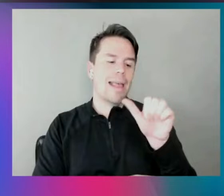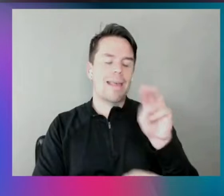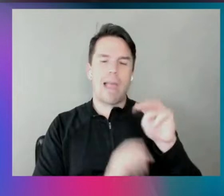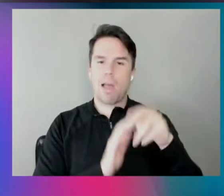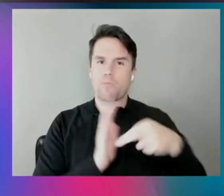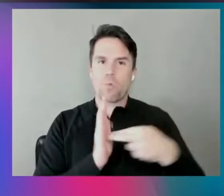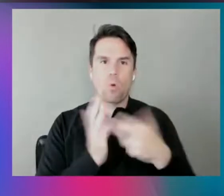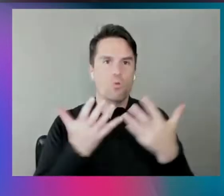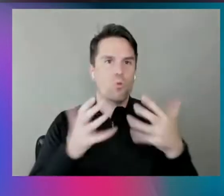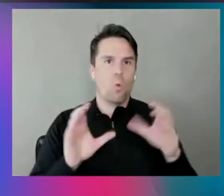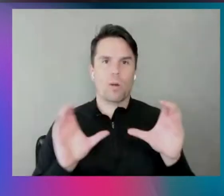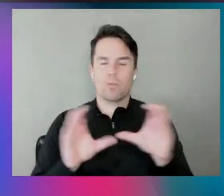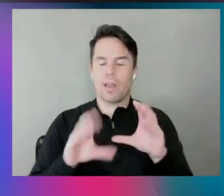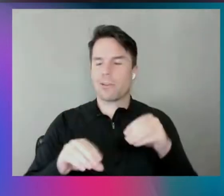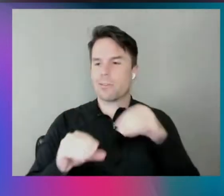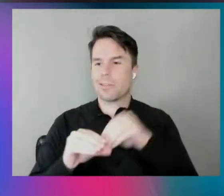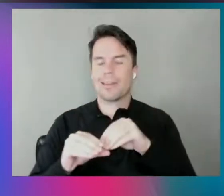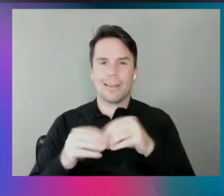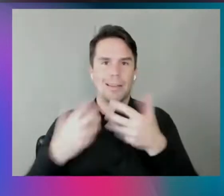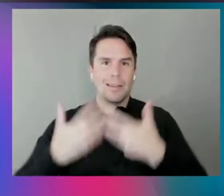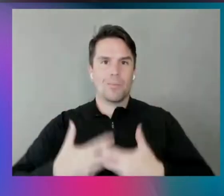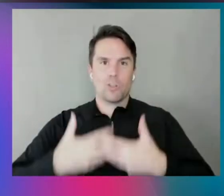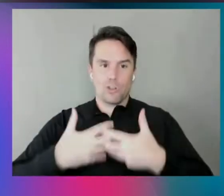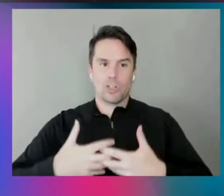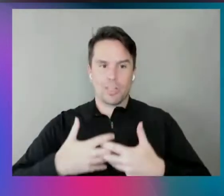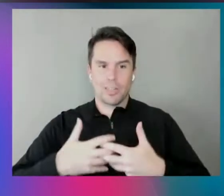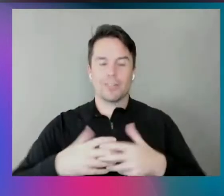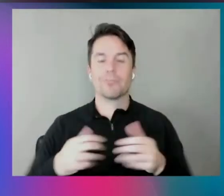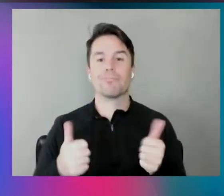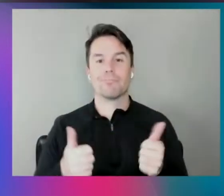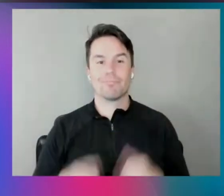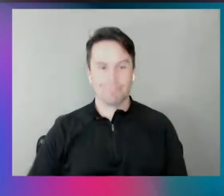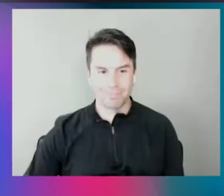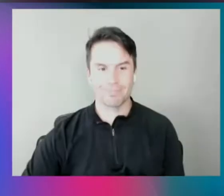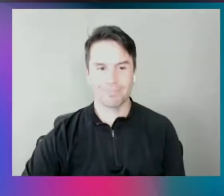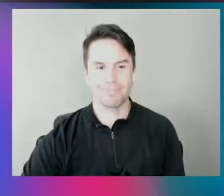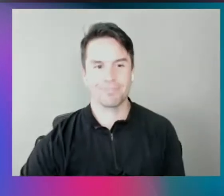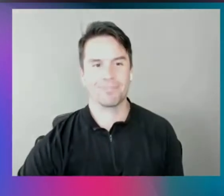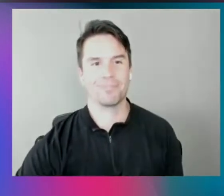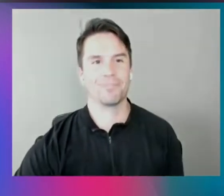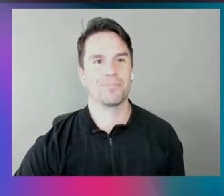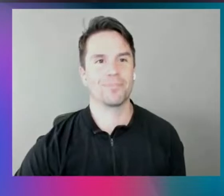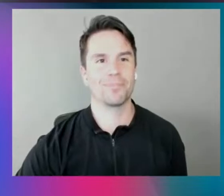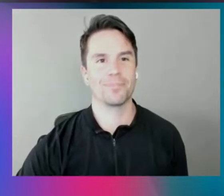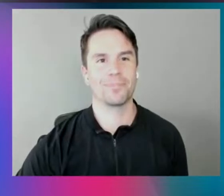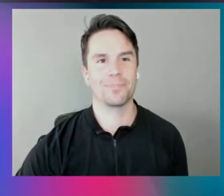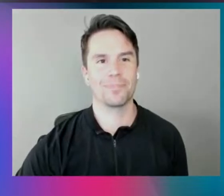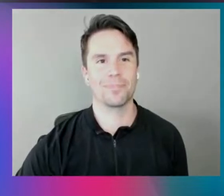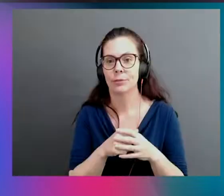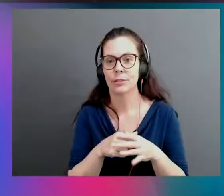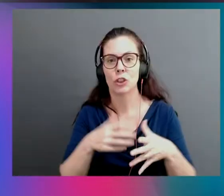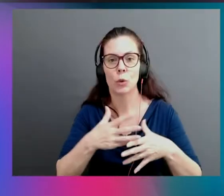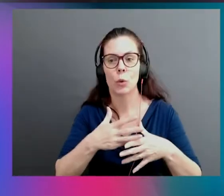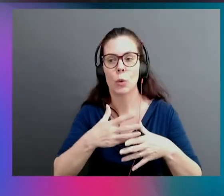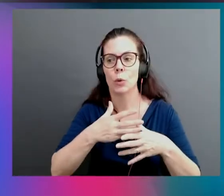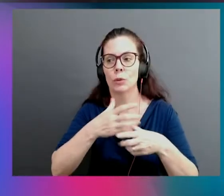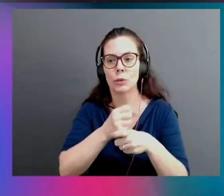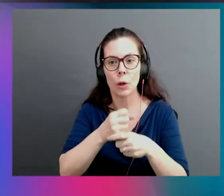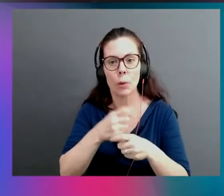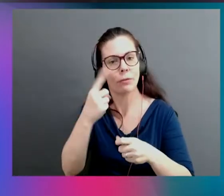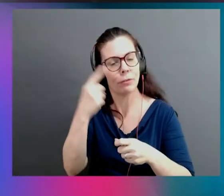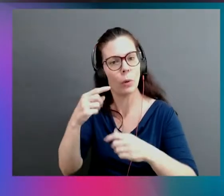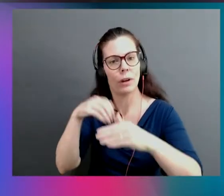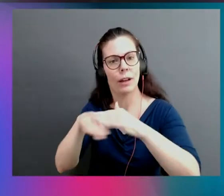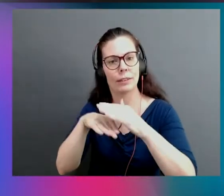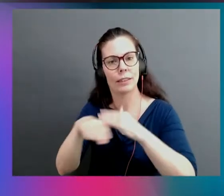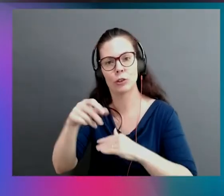you scope that role down just to have access to Poly. Yes. I'm certain you all are looking at my code right